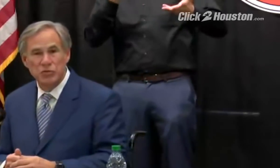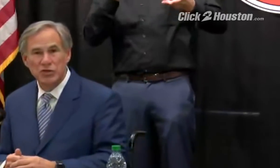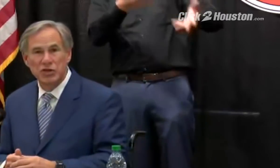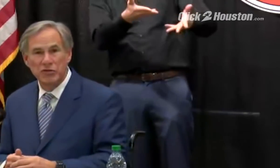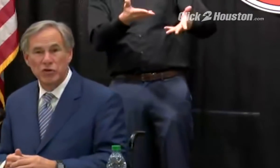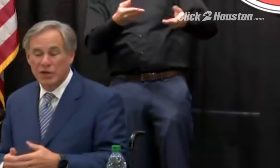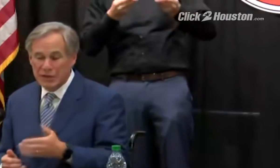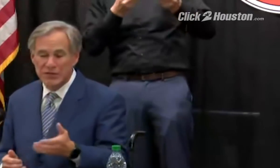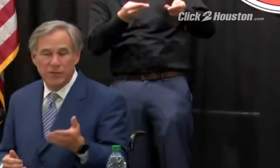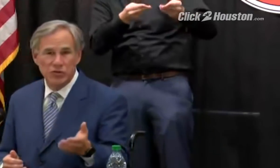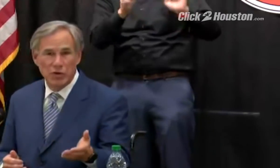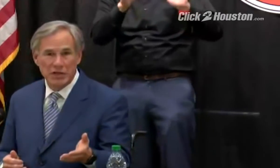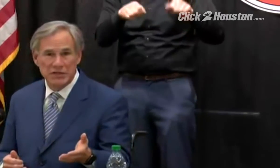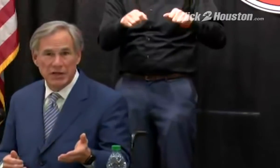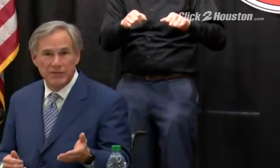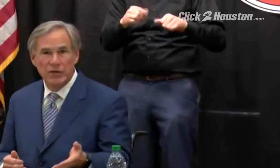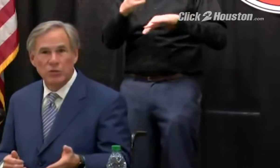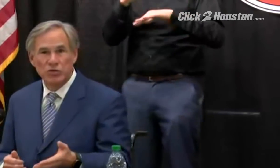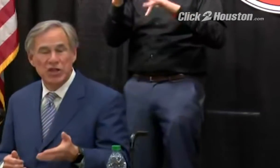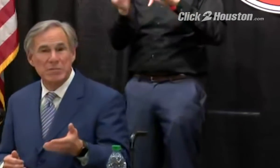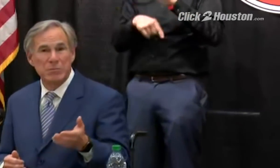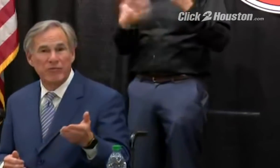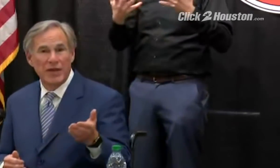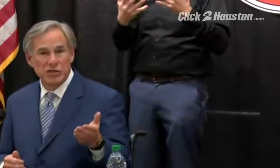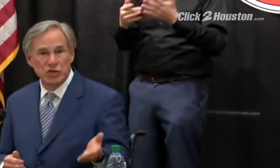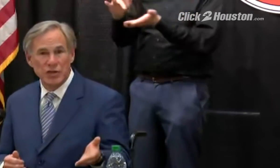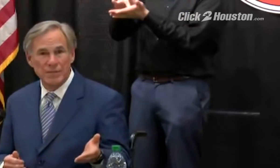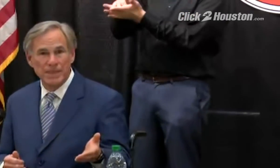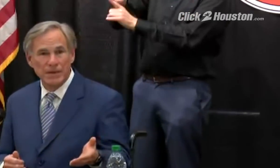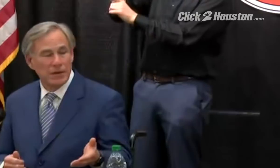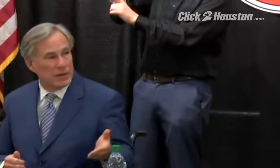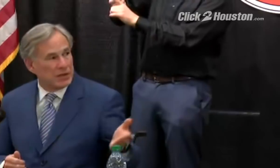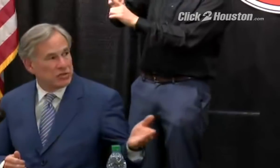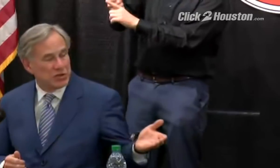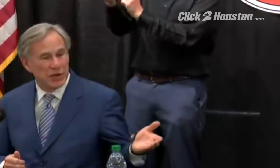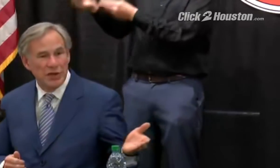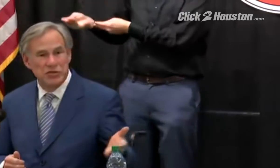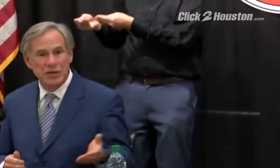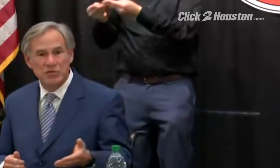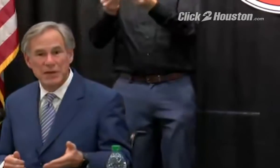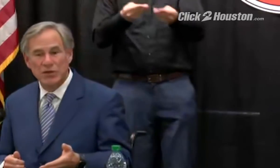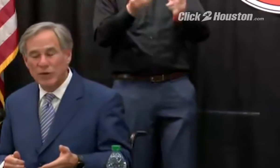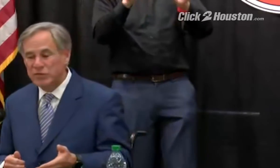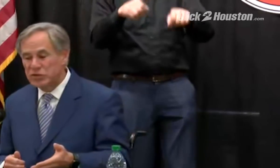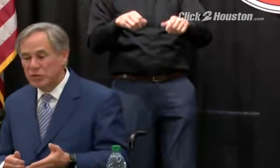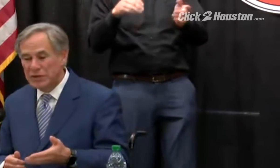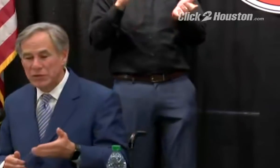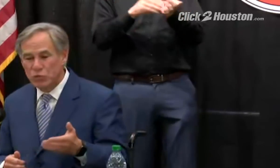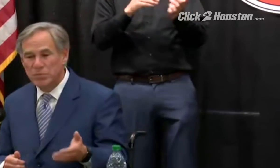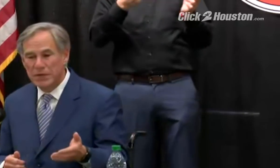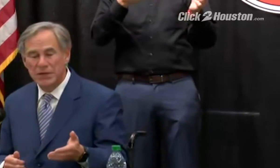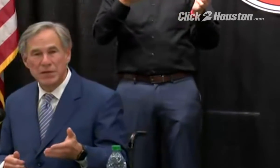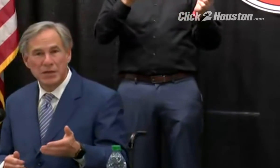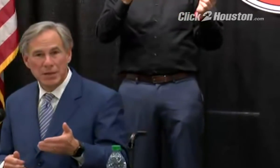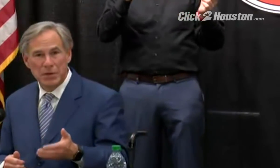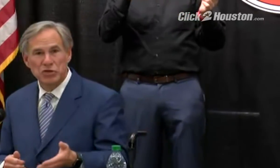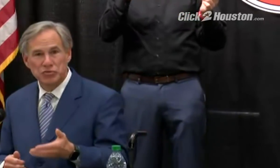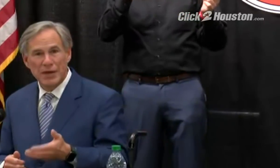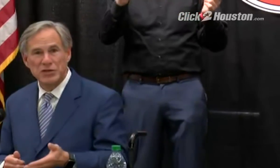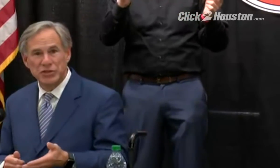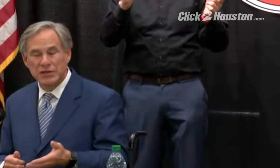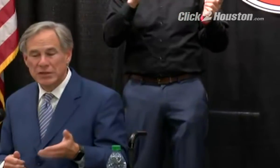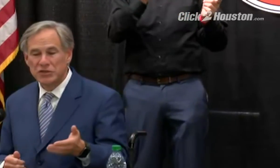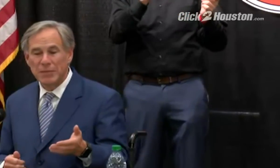the administration of the drug, except for the drug itself, which can be provided to them. As Dr. Hellestet was making reference to, it would be a